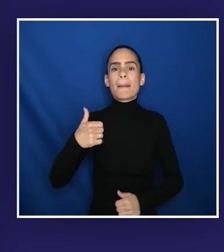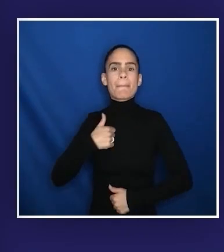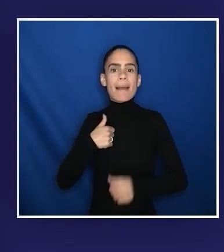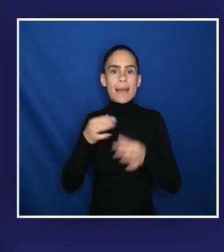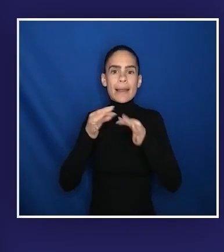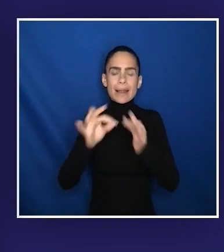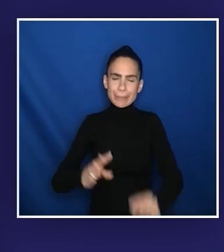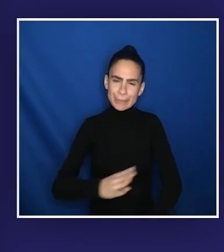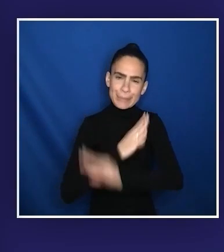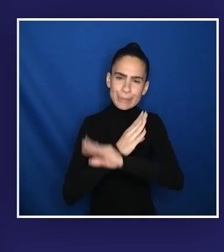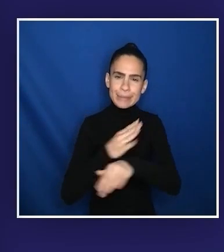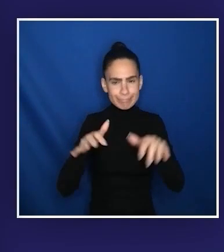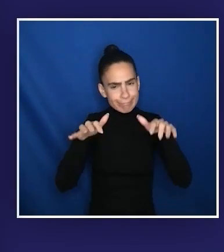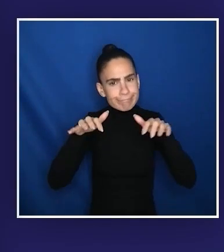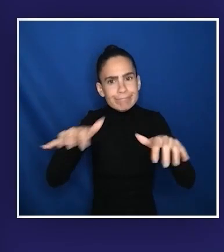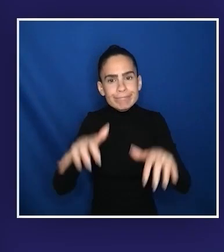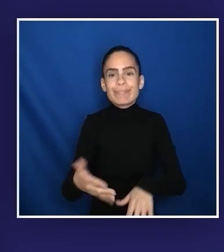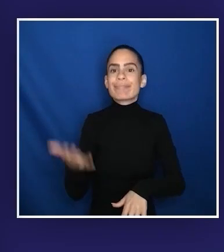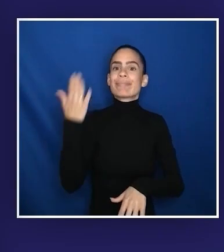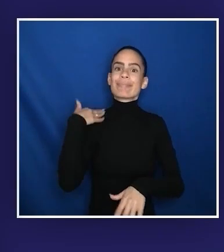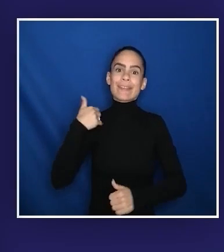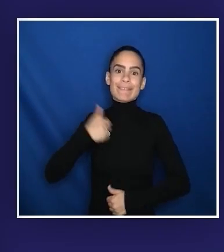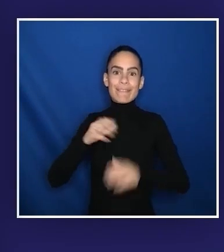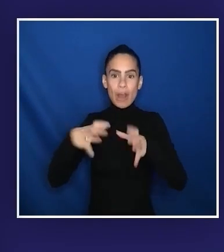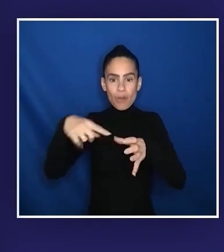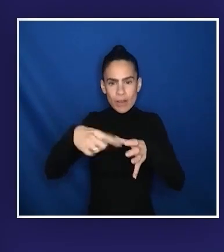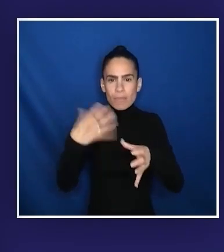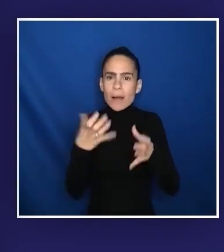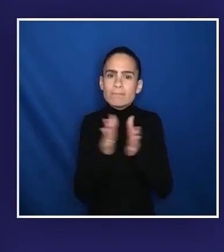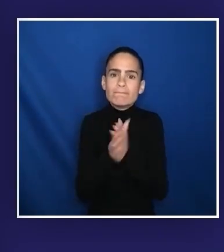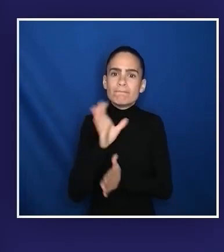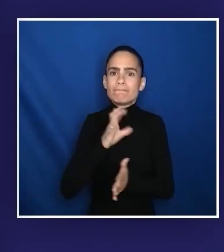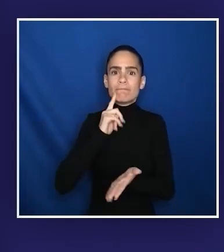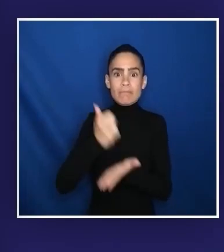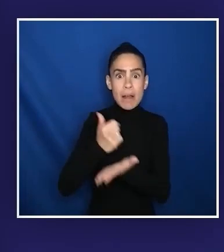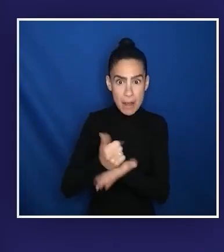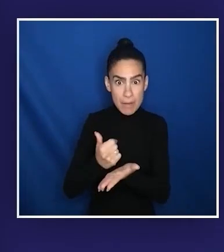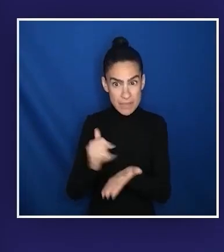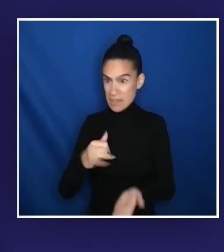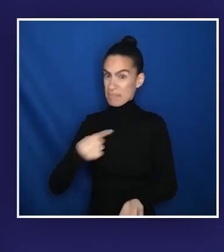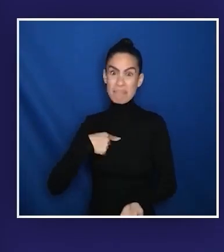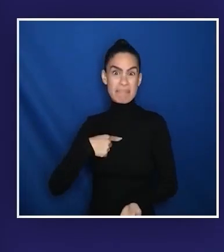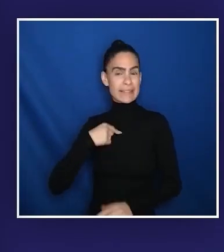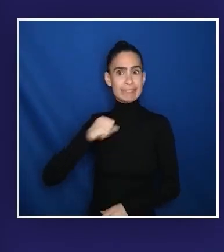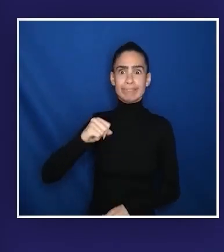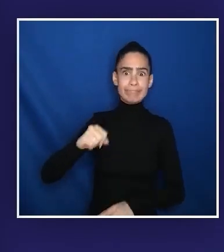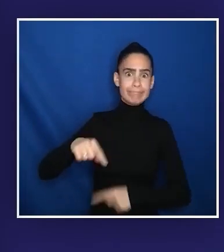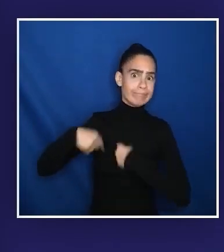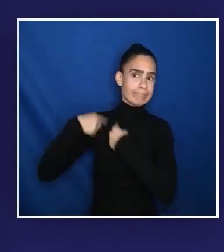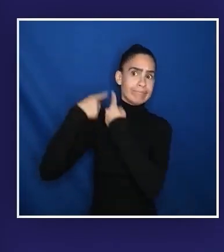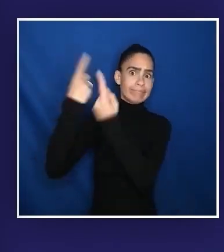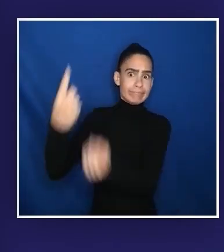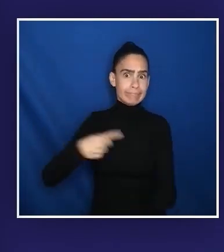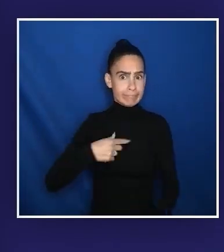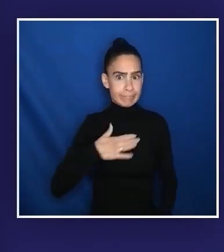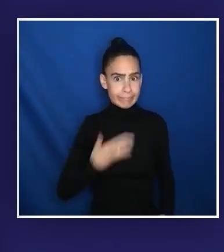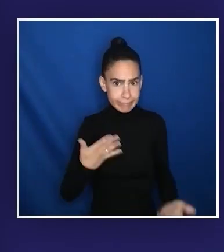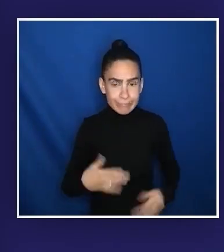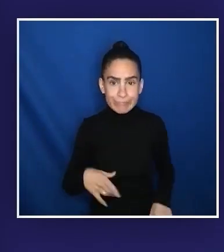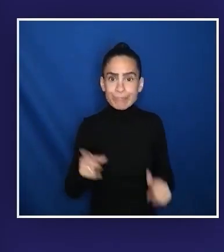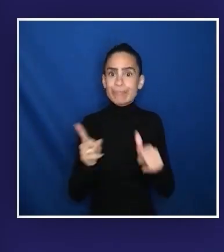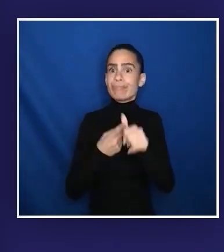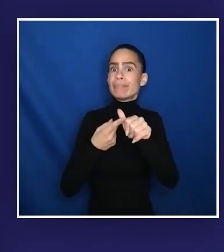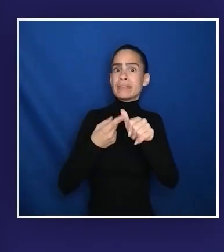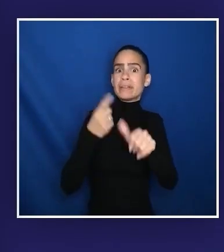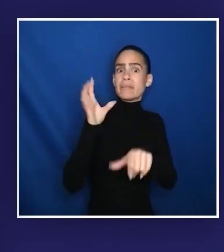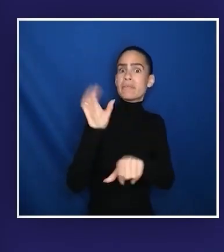verbiage we use in the military keeps a lot of veterans from seeking help. I did that for a long time myself, actually. You know, I came back